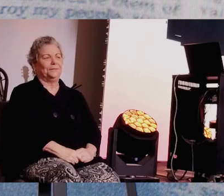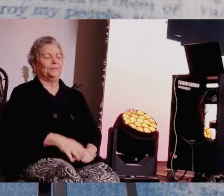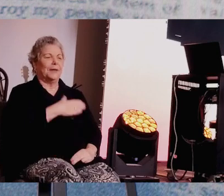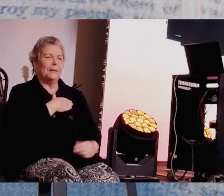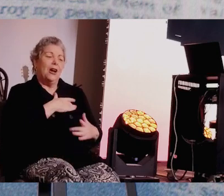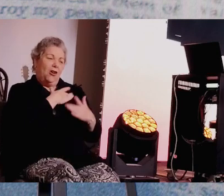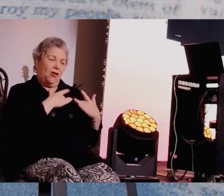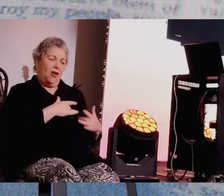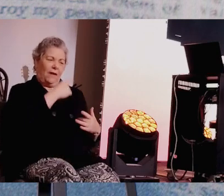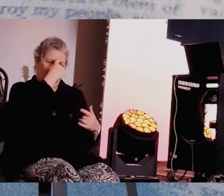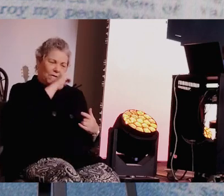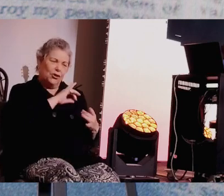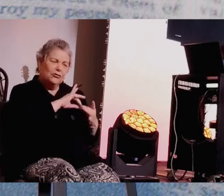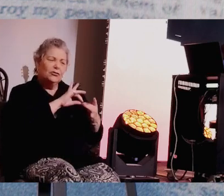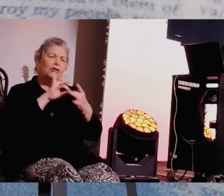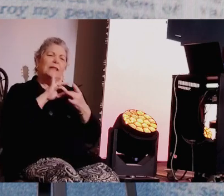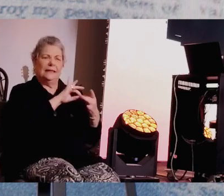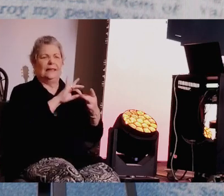My heart is for unity in the body.